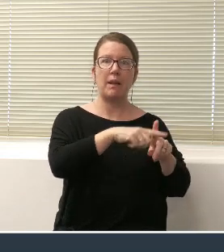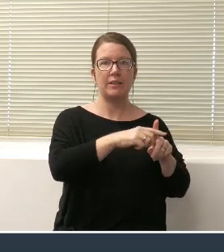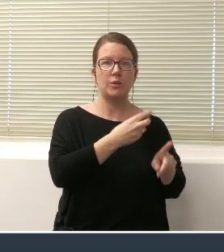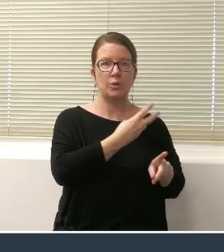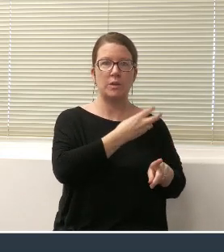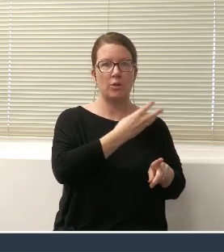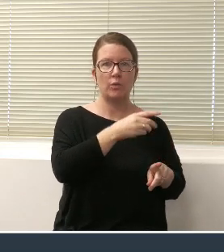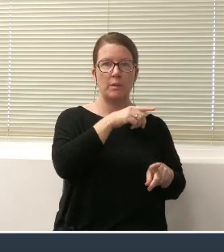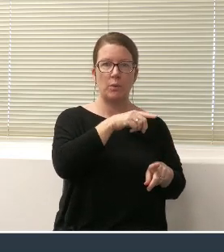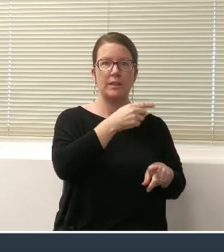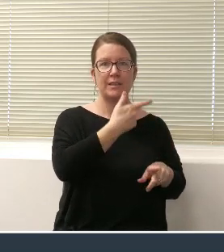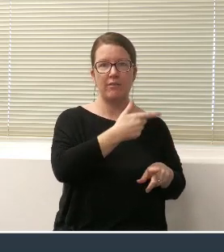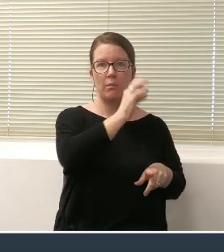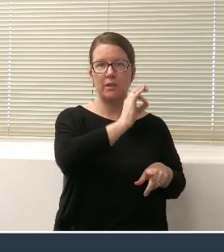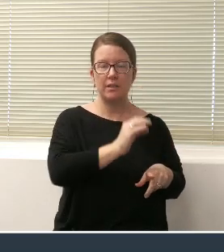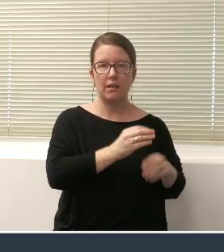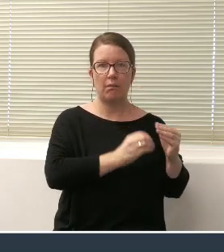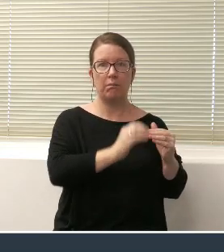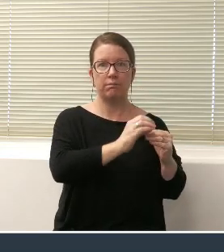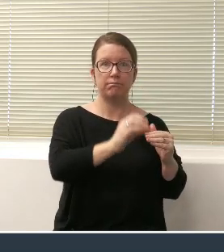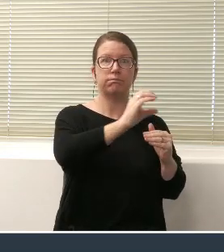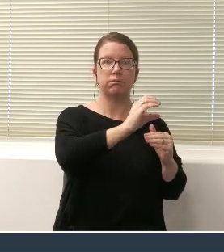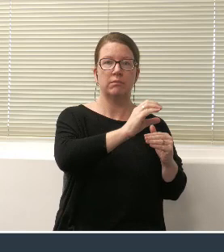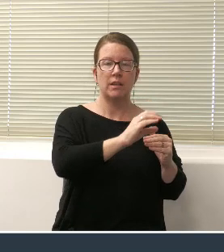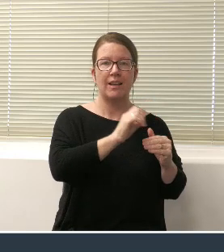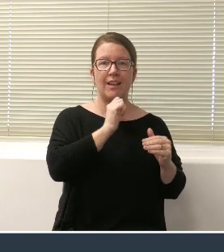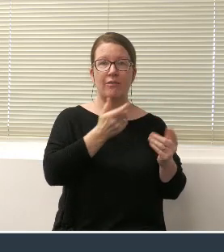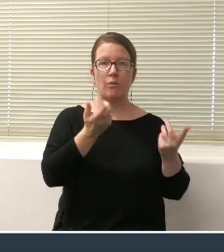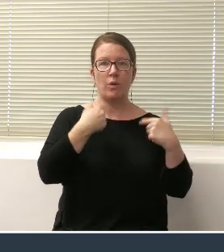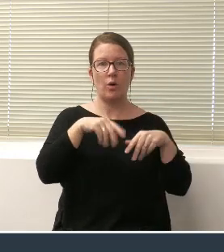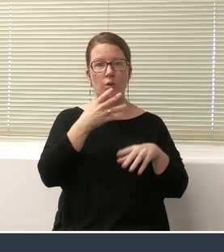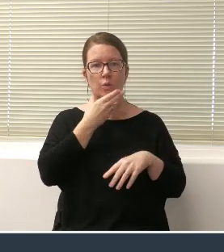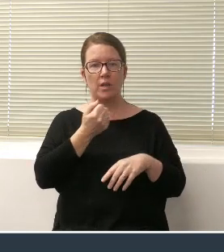23.7%. So if we have our underlying philosophy that we've had